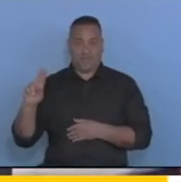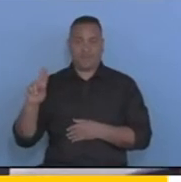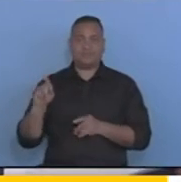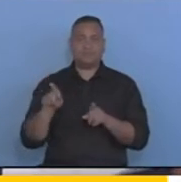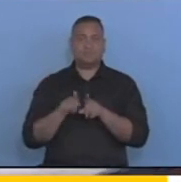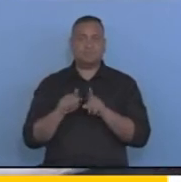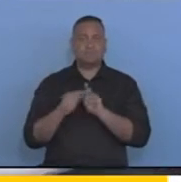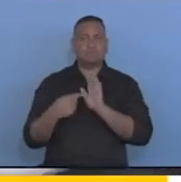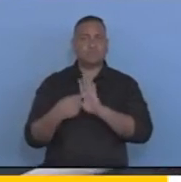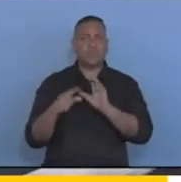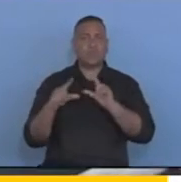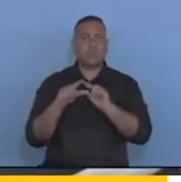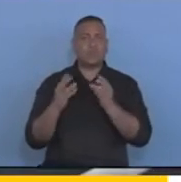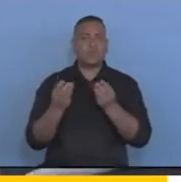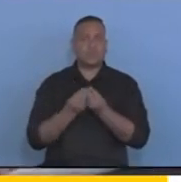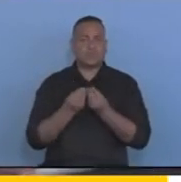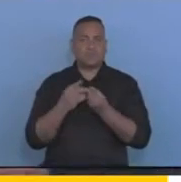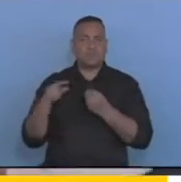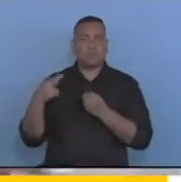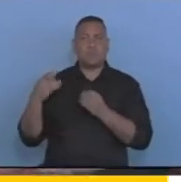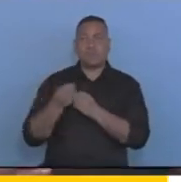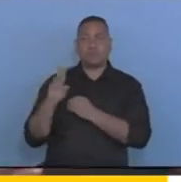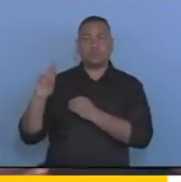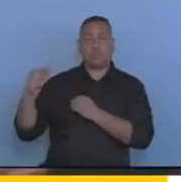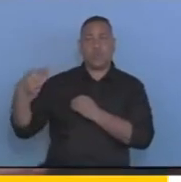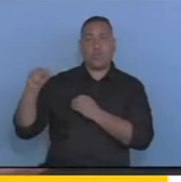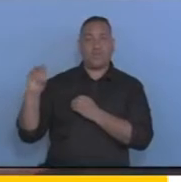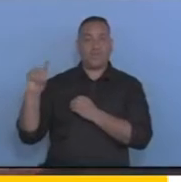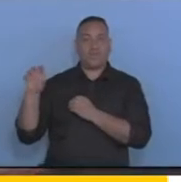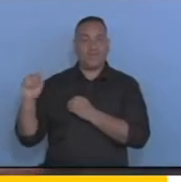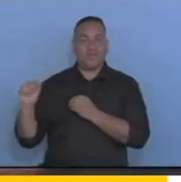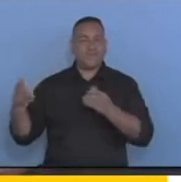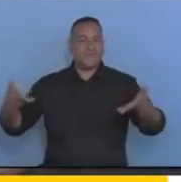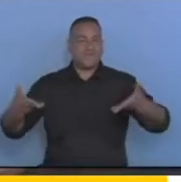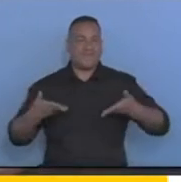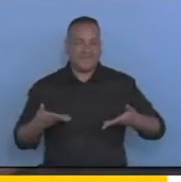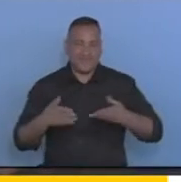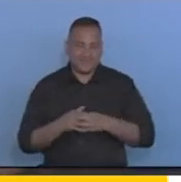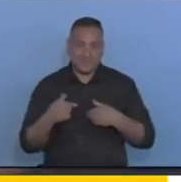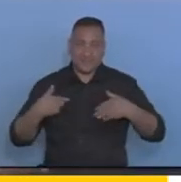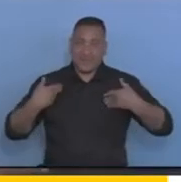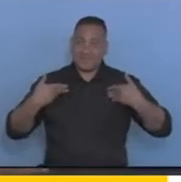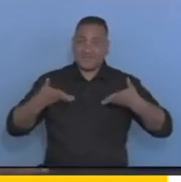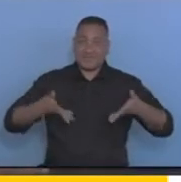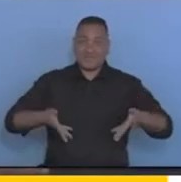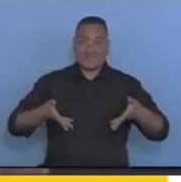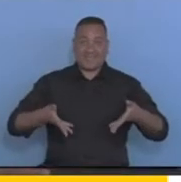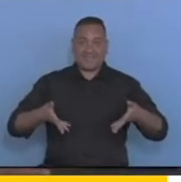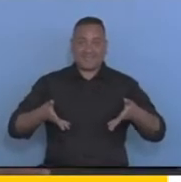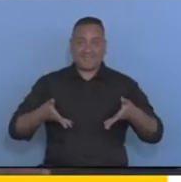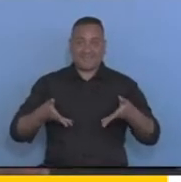Rhoda. Welcome, everybody. And Dougal and myself find ourselves in a shocking situation, as you can see.